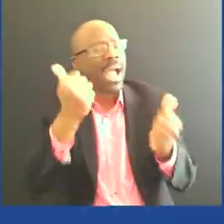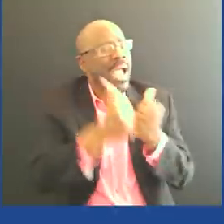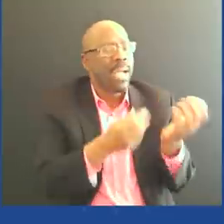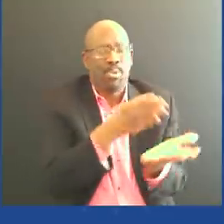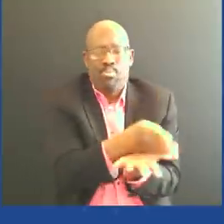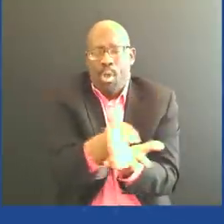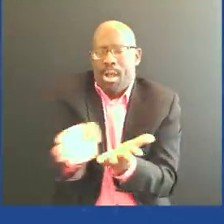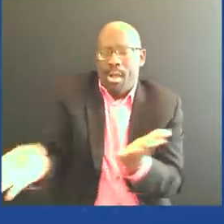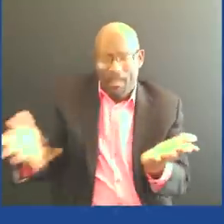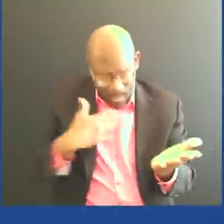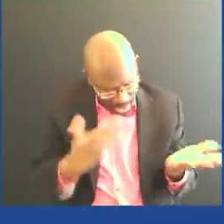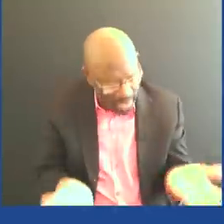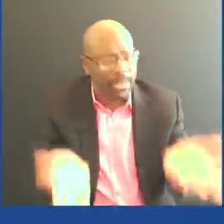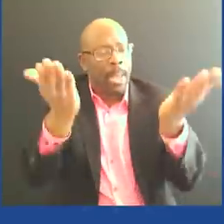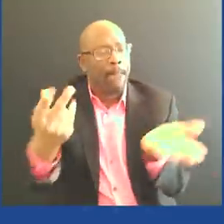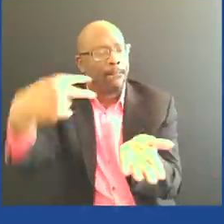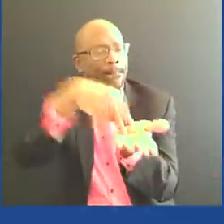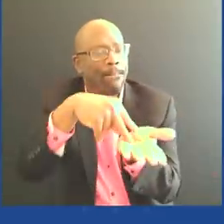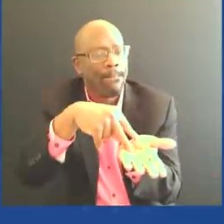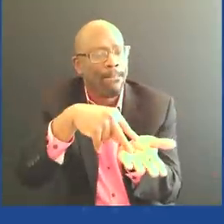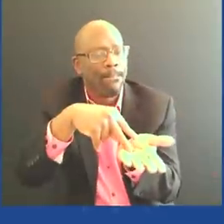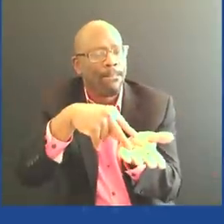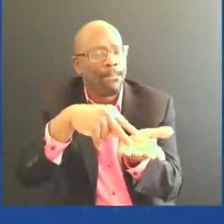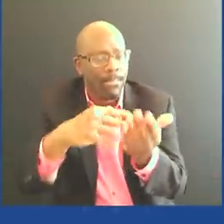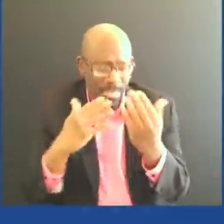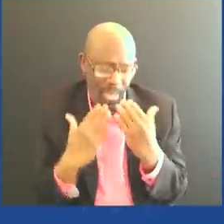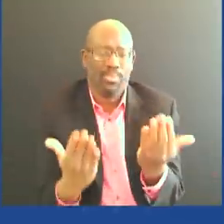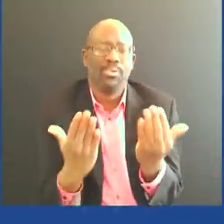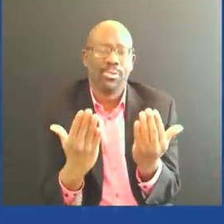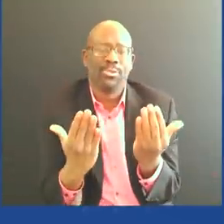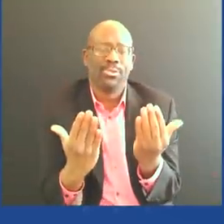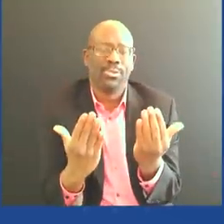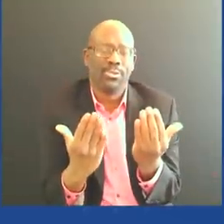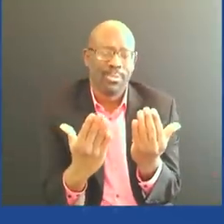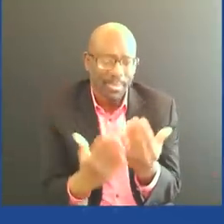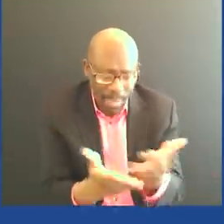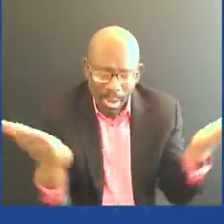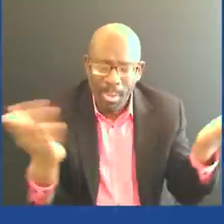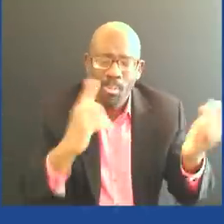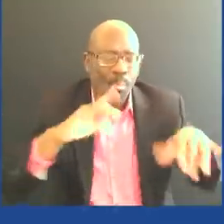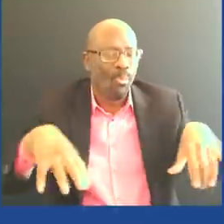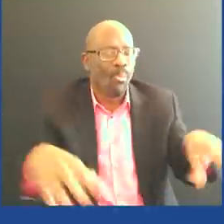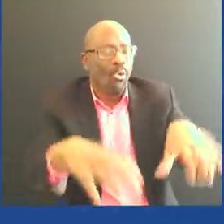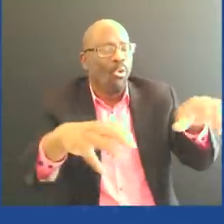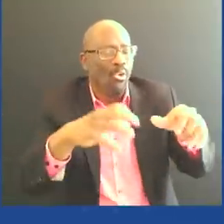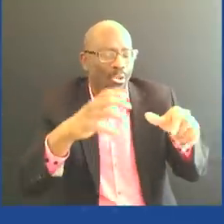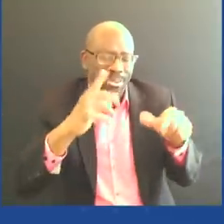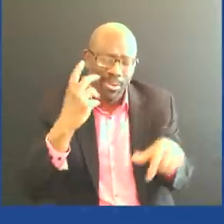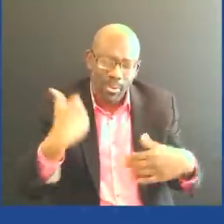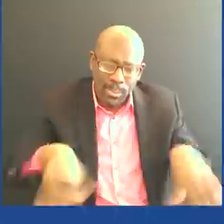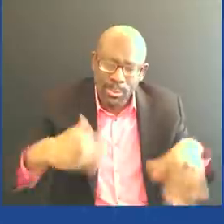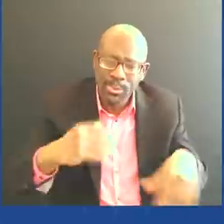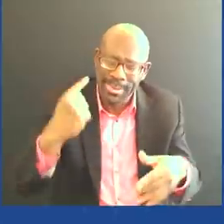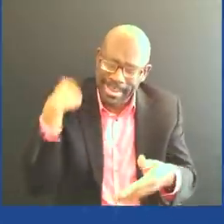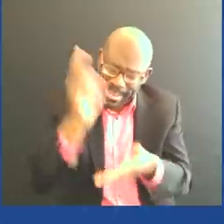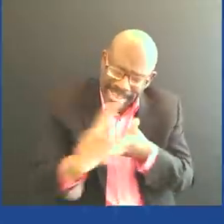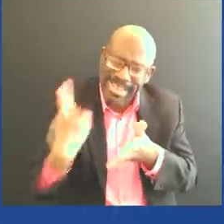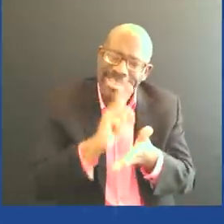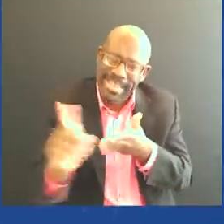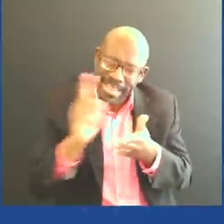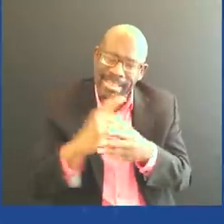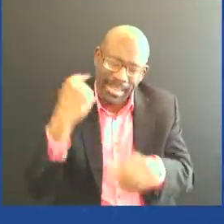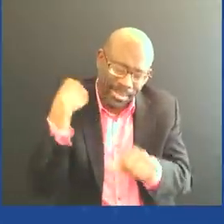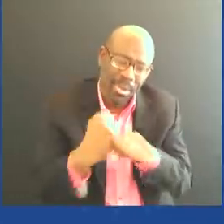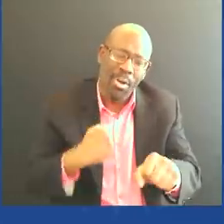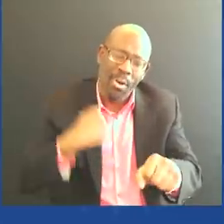And thank you to everyone who's worked so hard for weeks and even years to make this amazing event possible, including